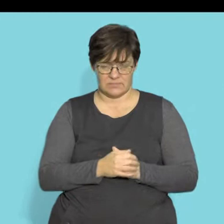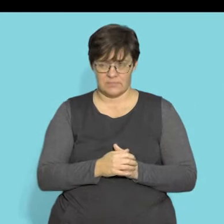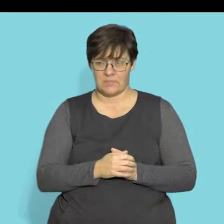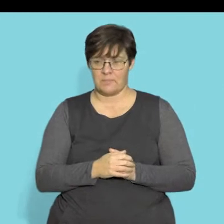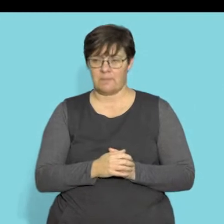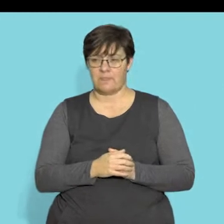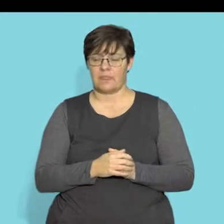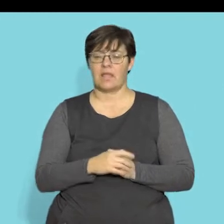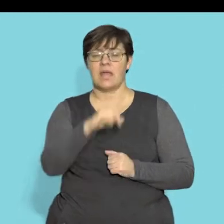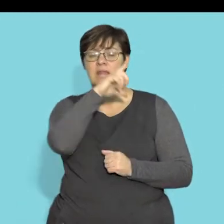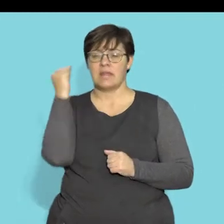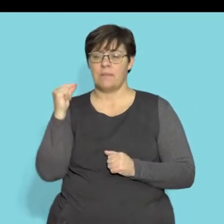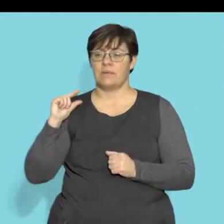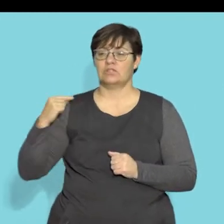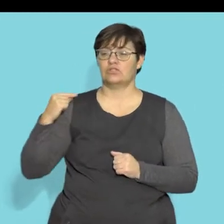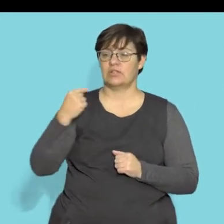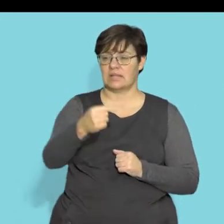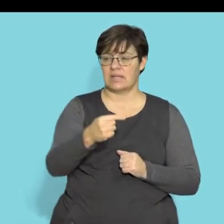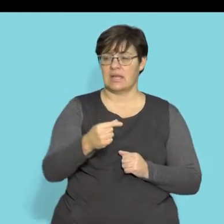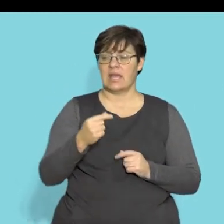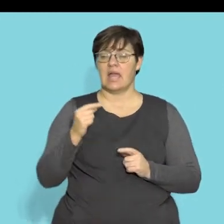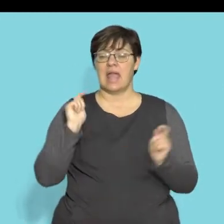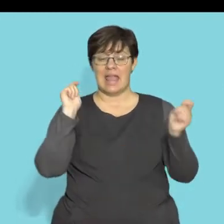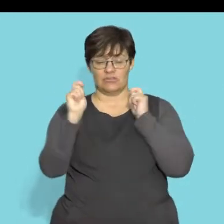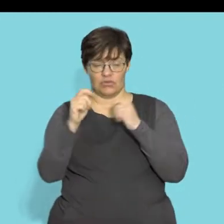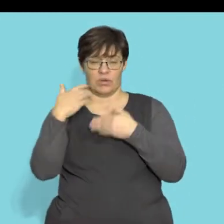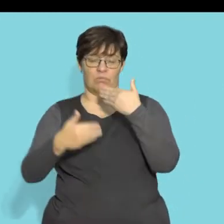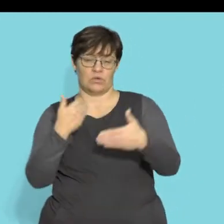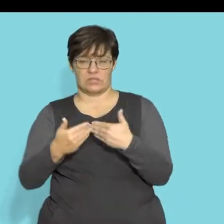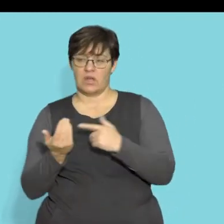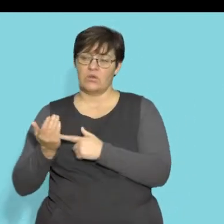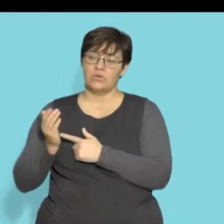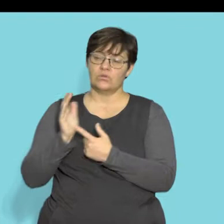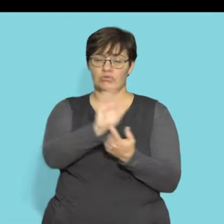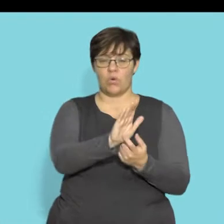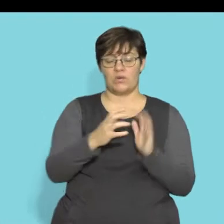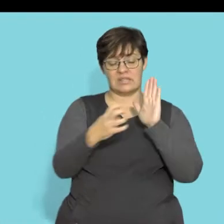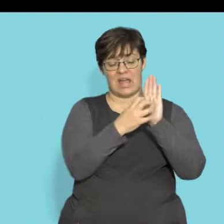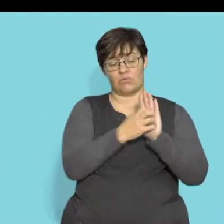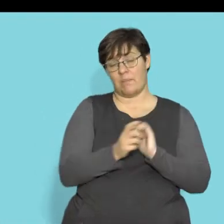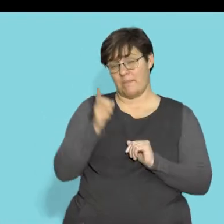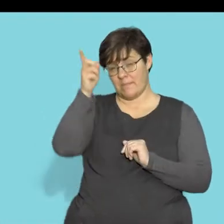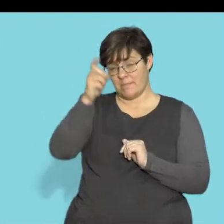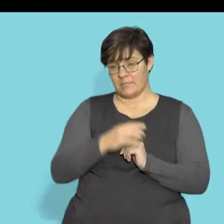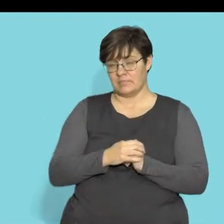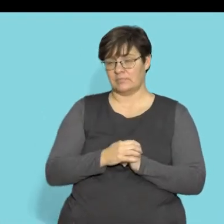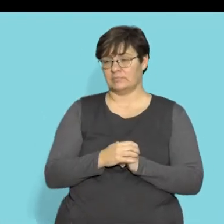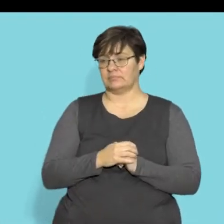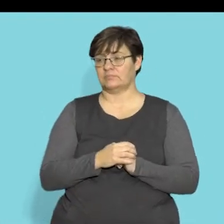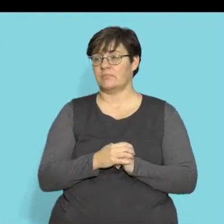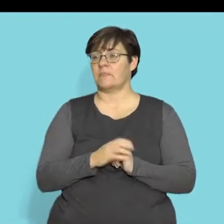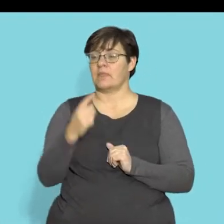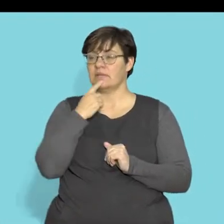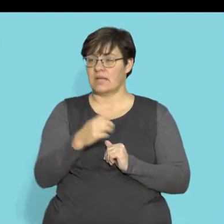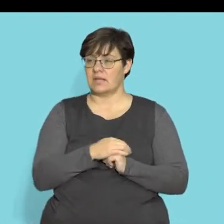this. Name the genetic engineering process shown in the diagram above. So guys,